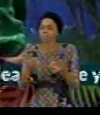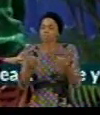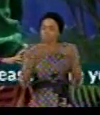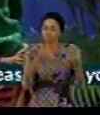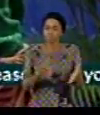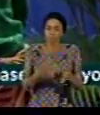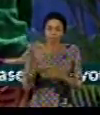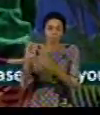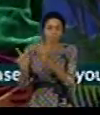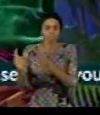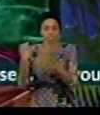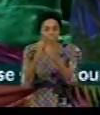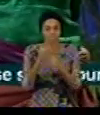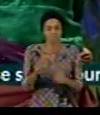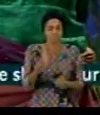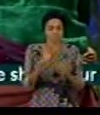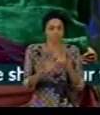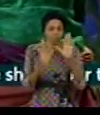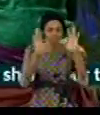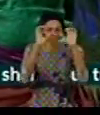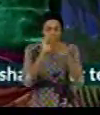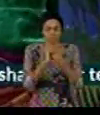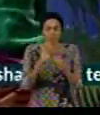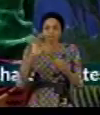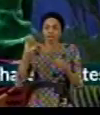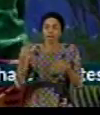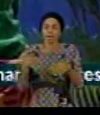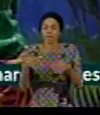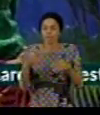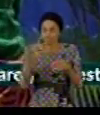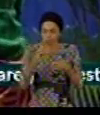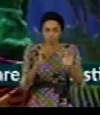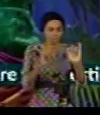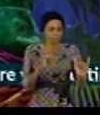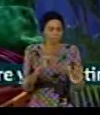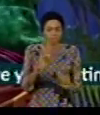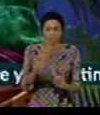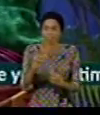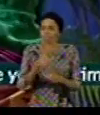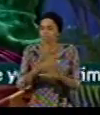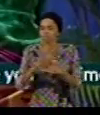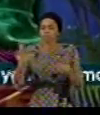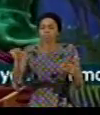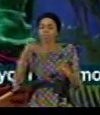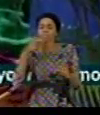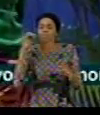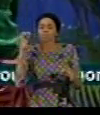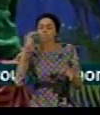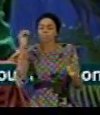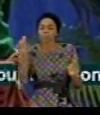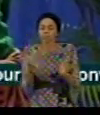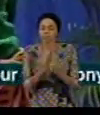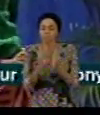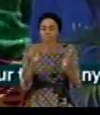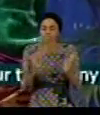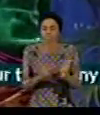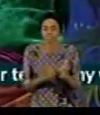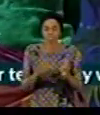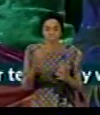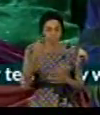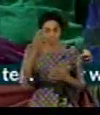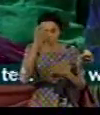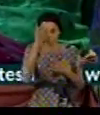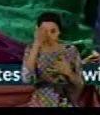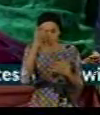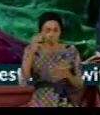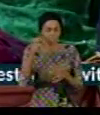stay there like that. Say, no, that you cannot go back home with this sickness. She can't stand up. She